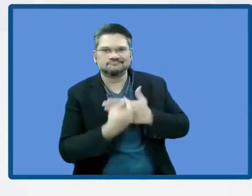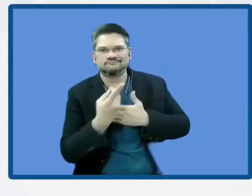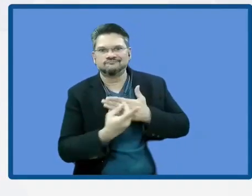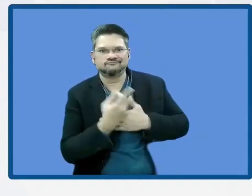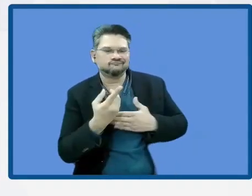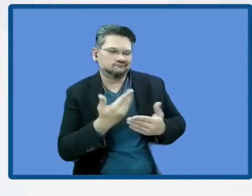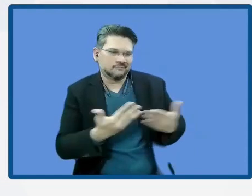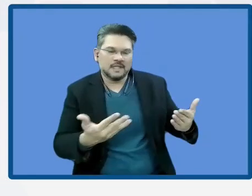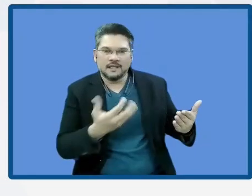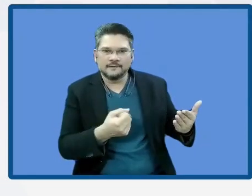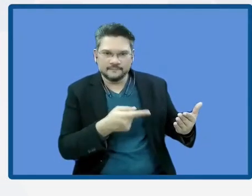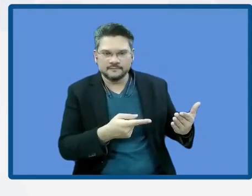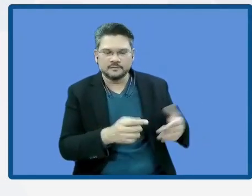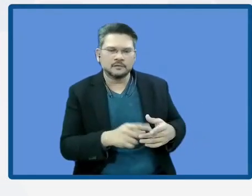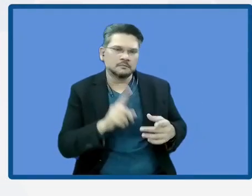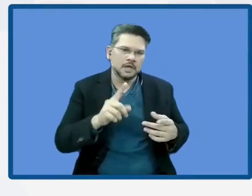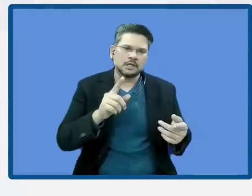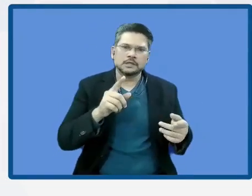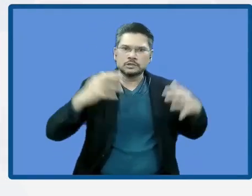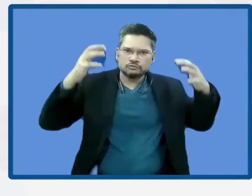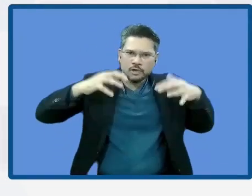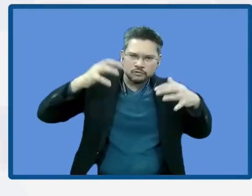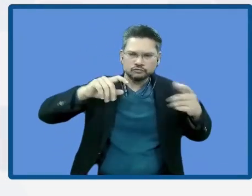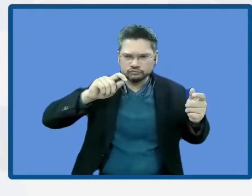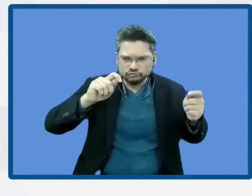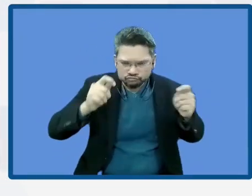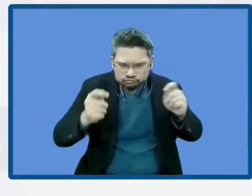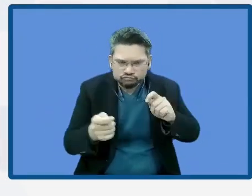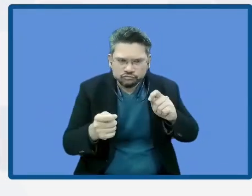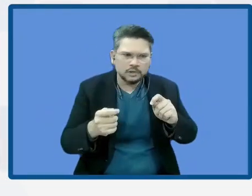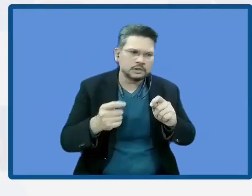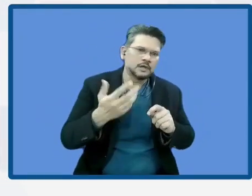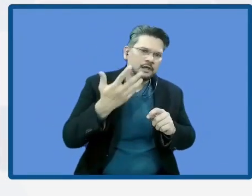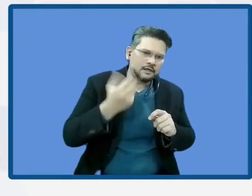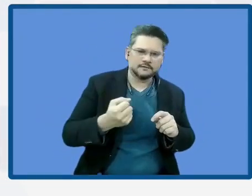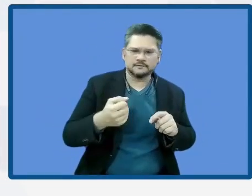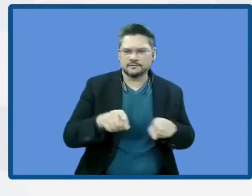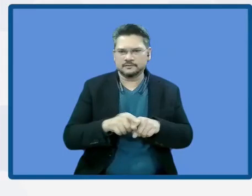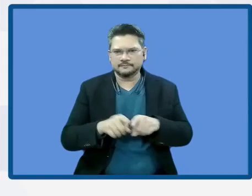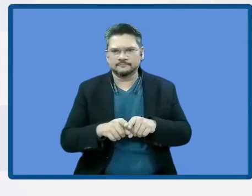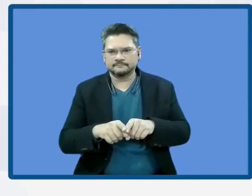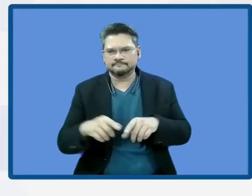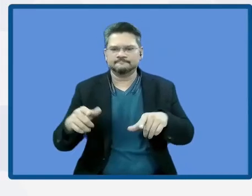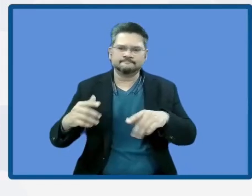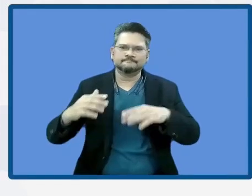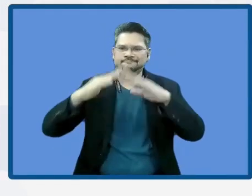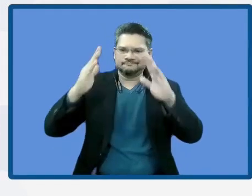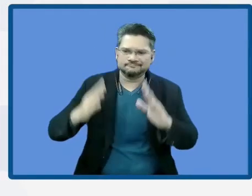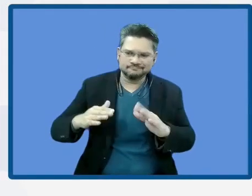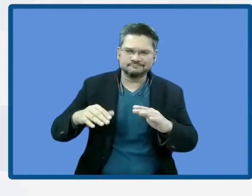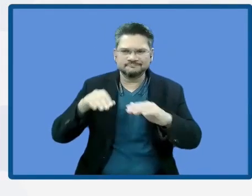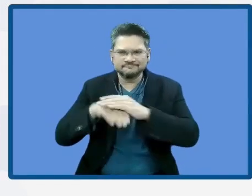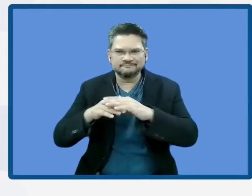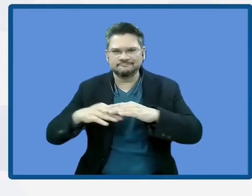in rainfall and we have volcanic deposit at the bed, at the foot of the volcano, that's why we need